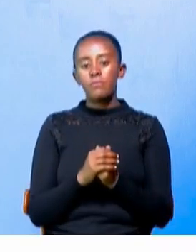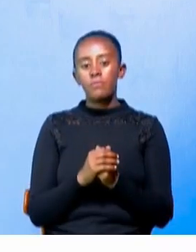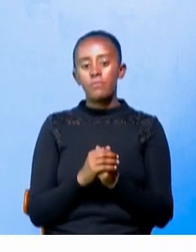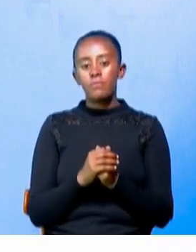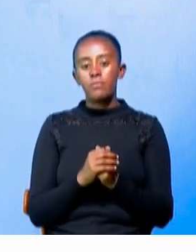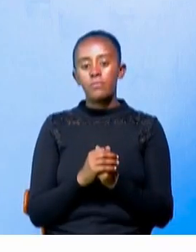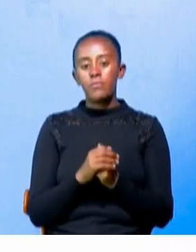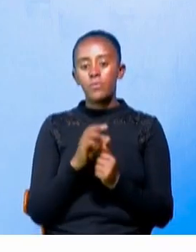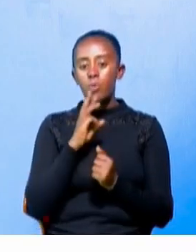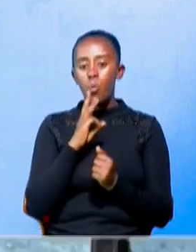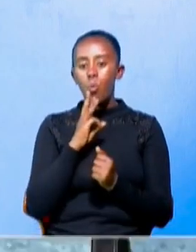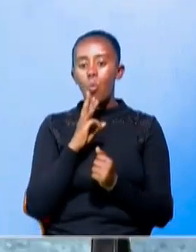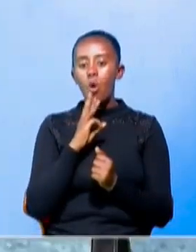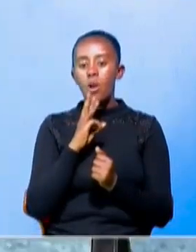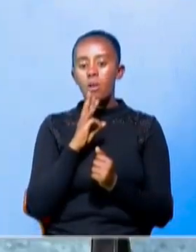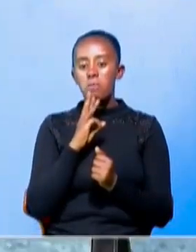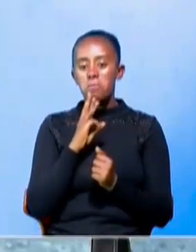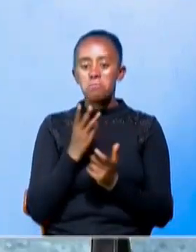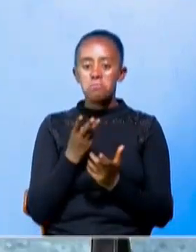water.